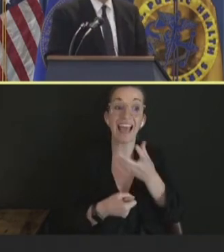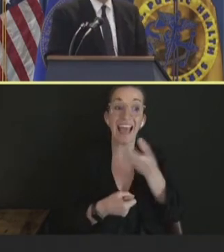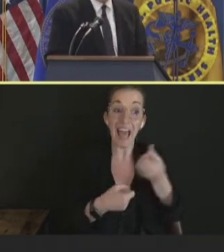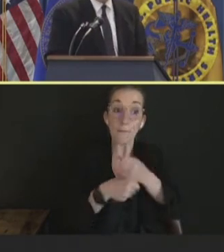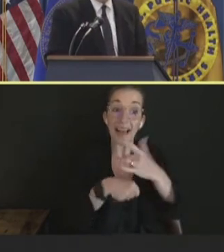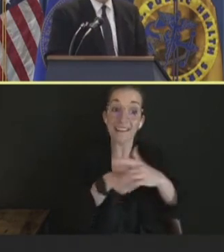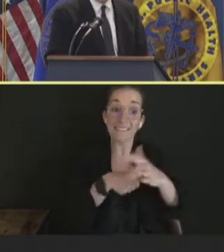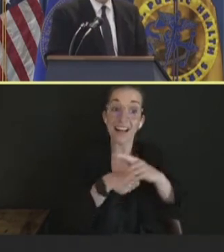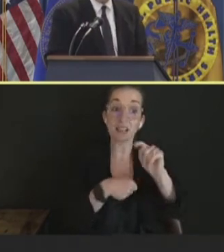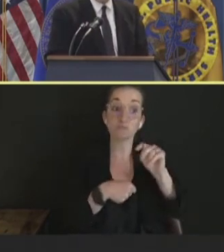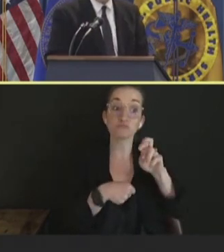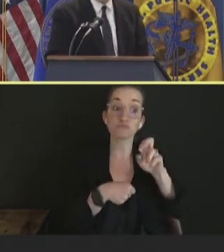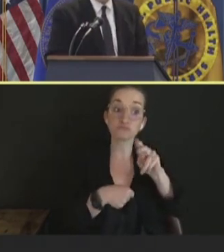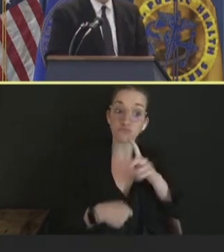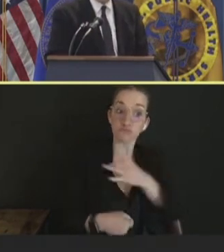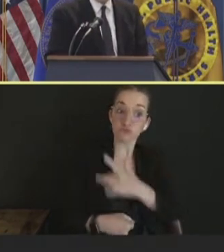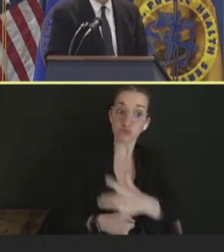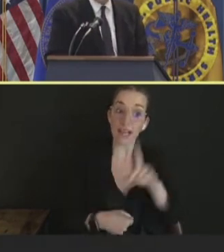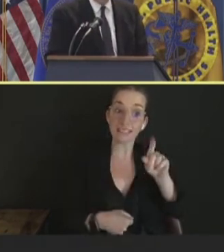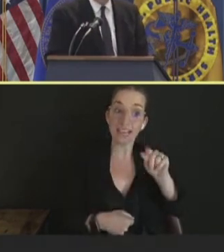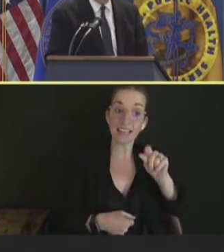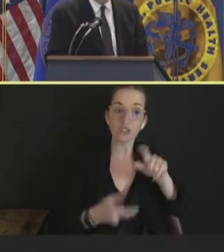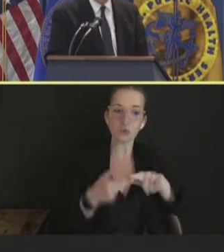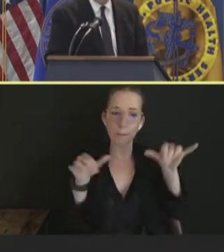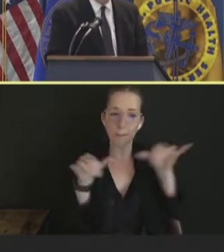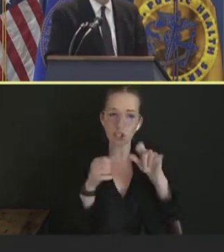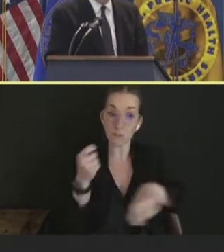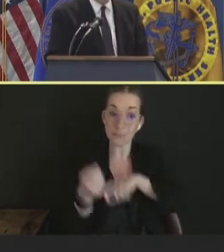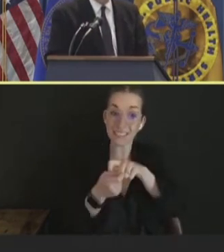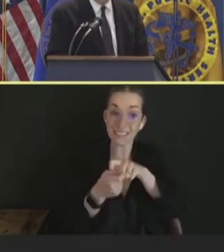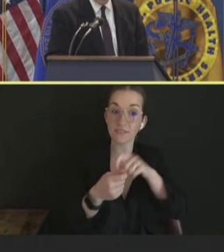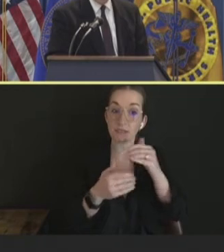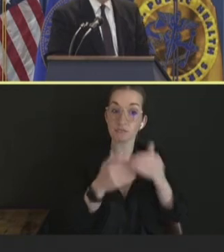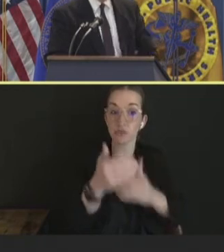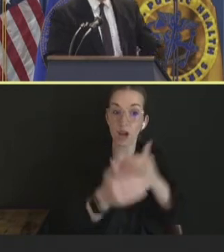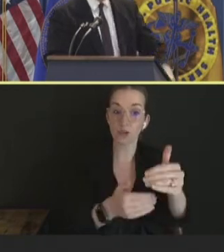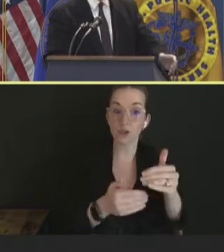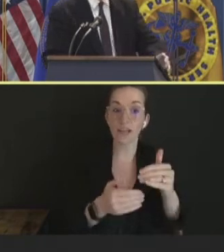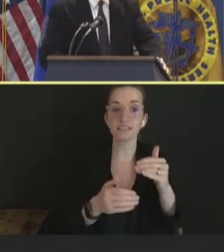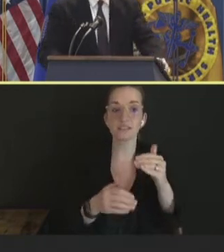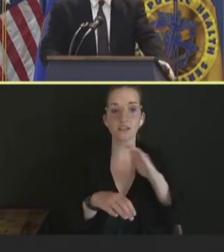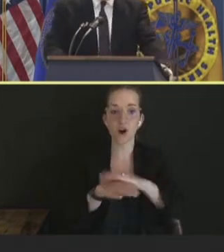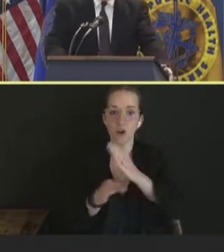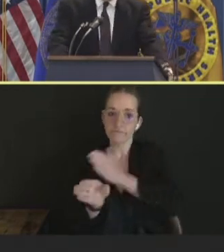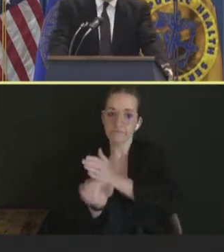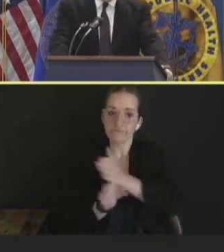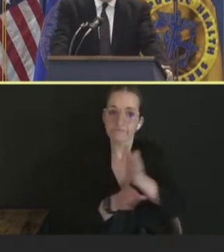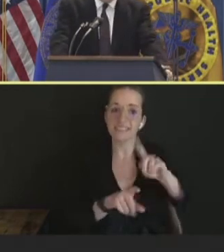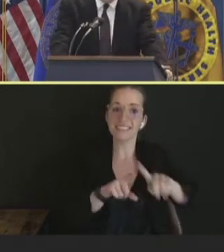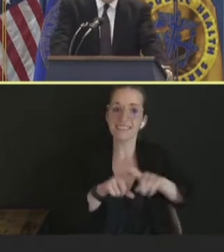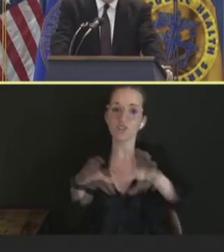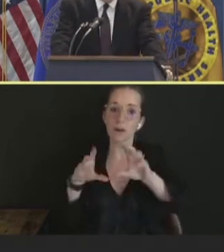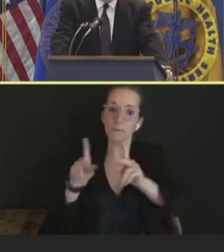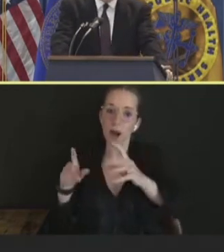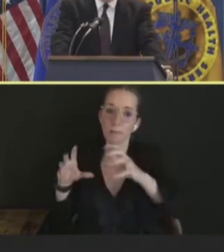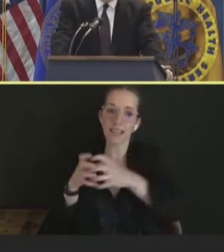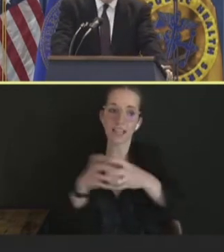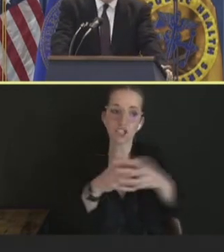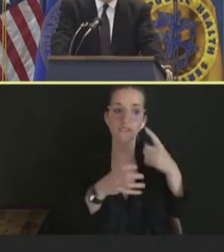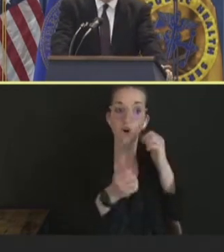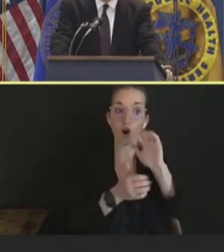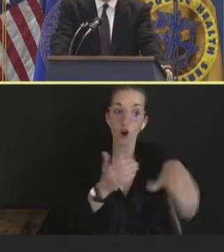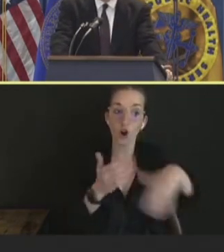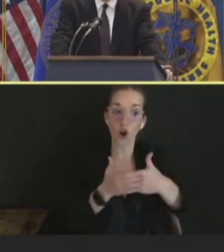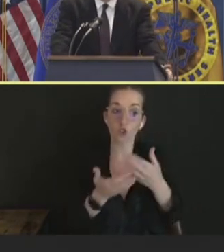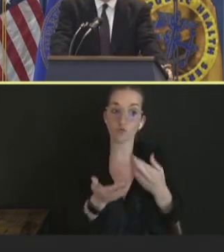specific progress across populations for all recommended vaccines. Currently, the CDC does provide